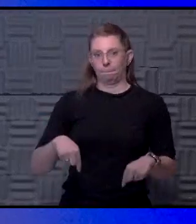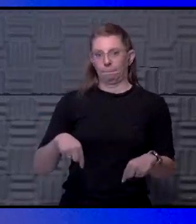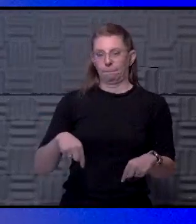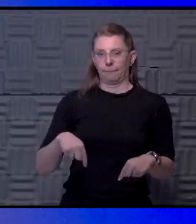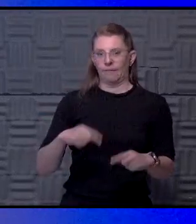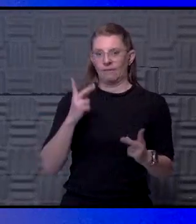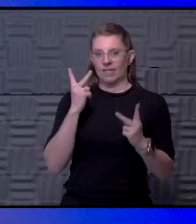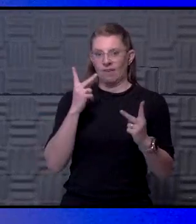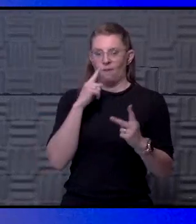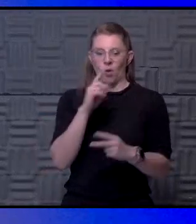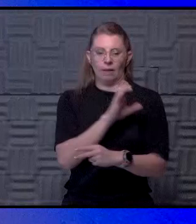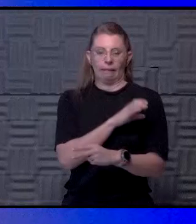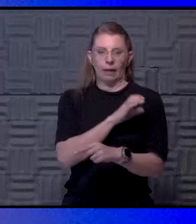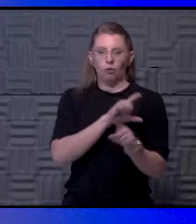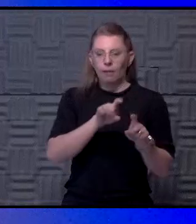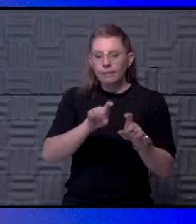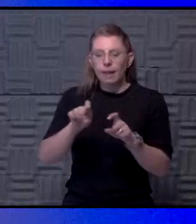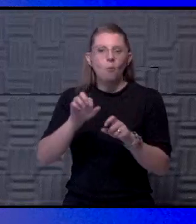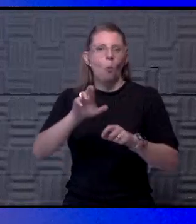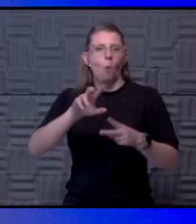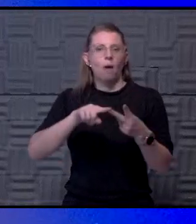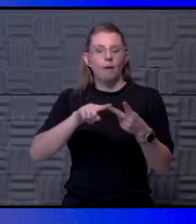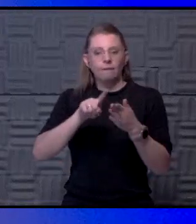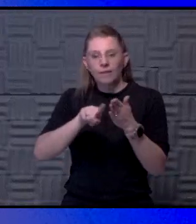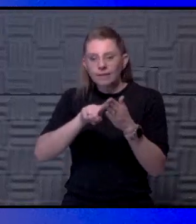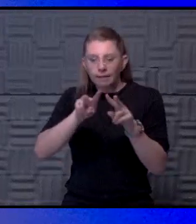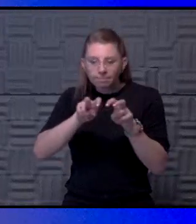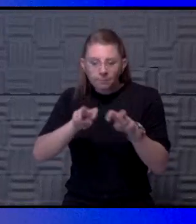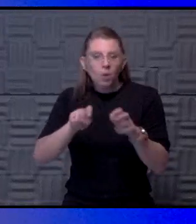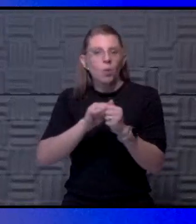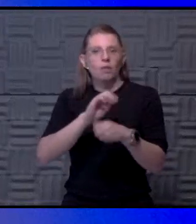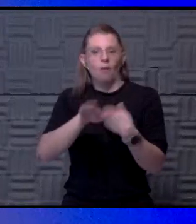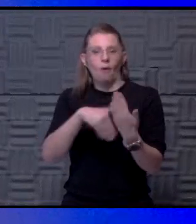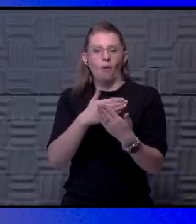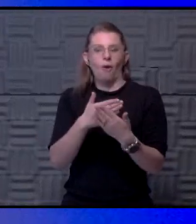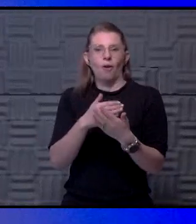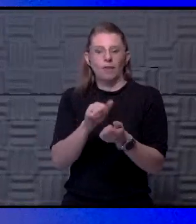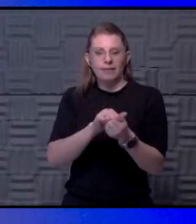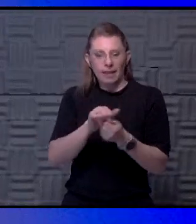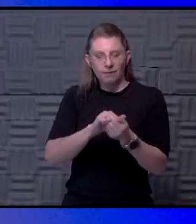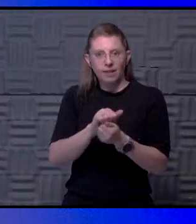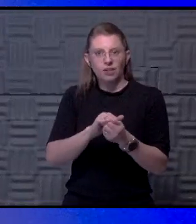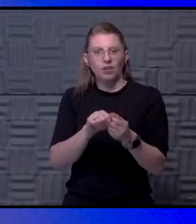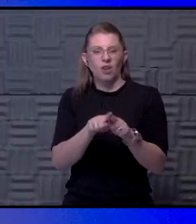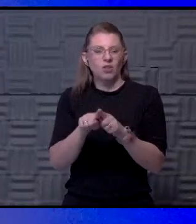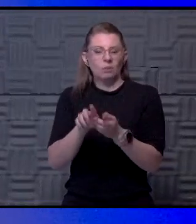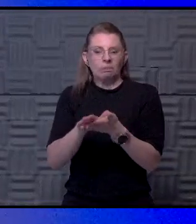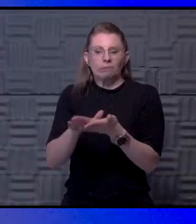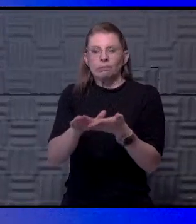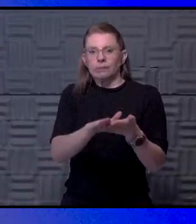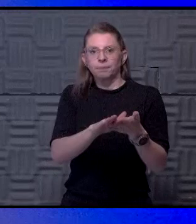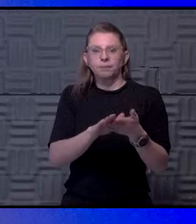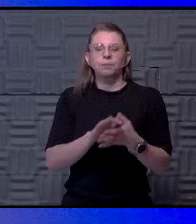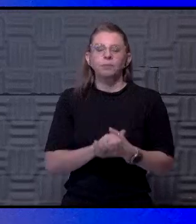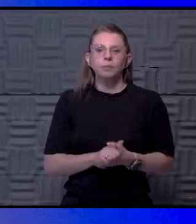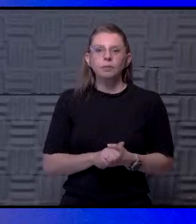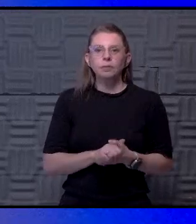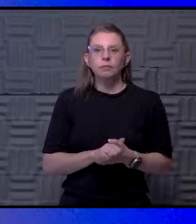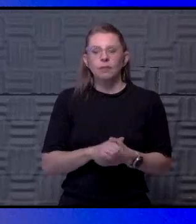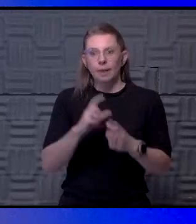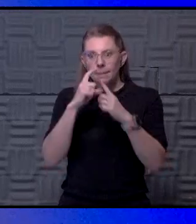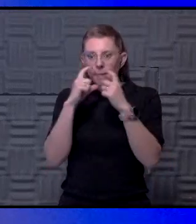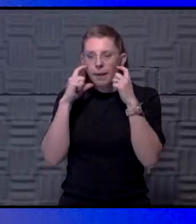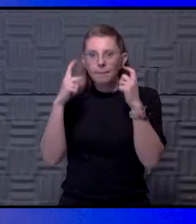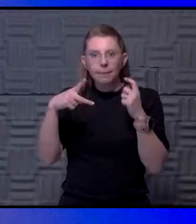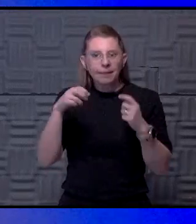for their clinical exams or investigations with all of the sanitation and disinfection procedures, masking, it's huge. masking,